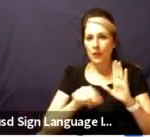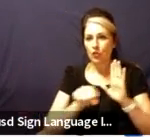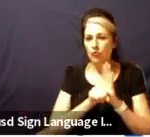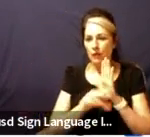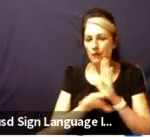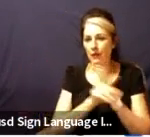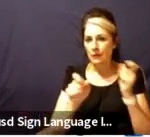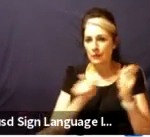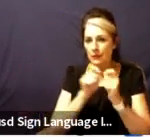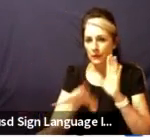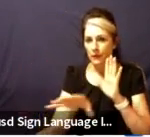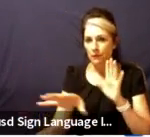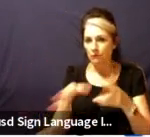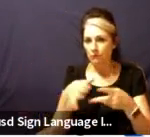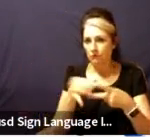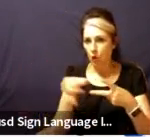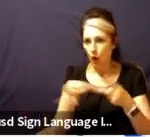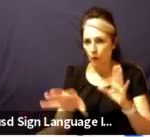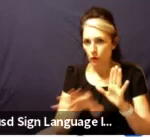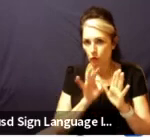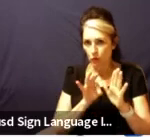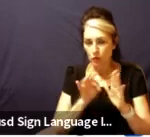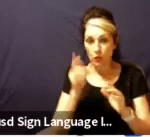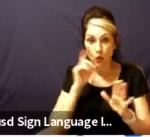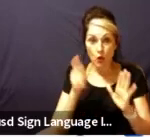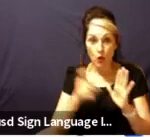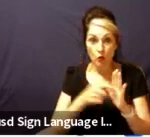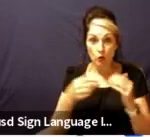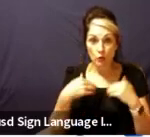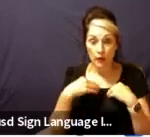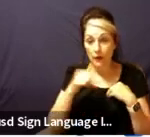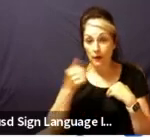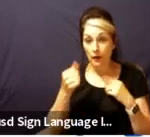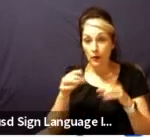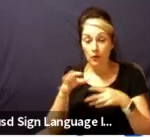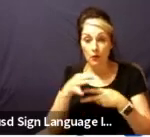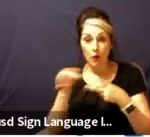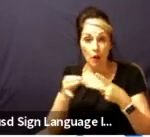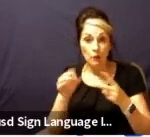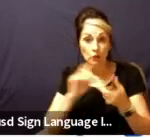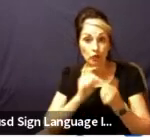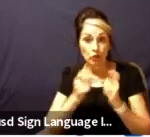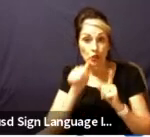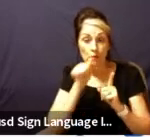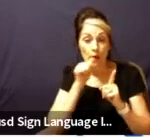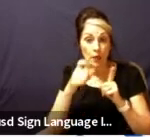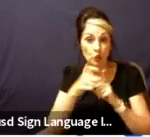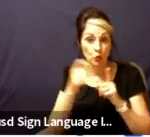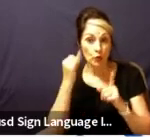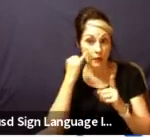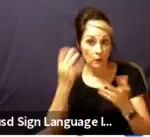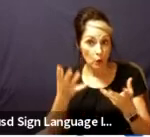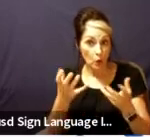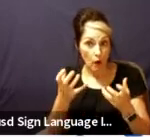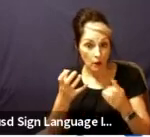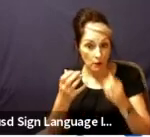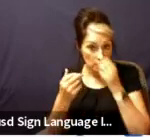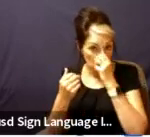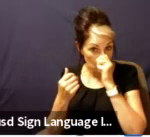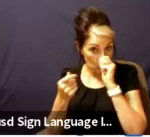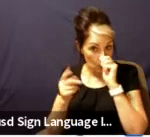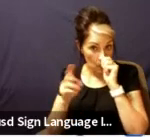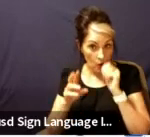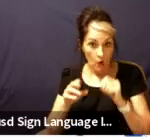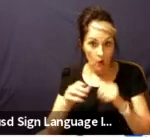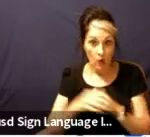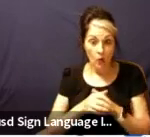option. If you also notice here, you have another option to change your password if you wanted to. If you wanted to check